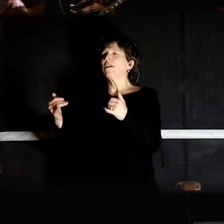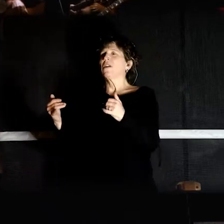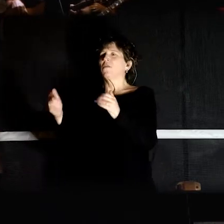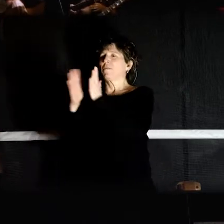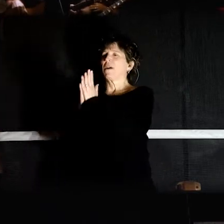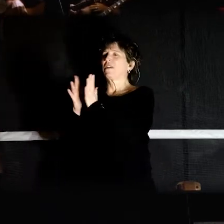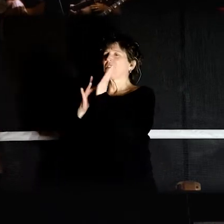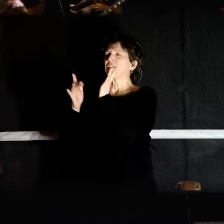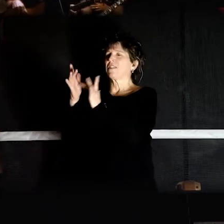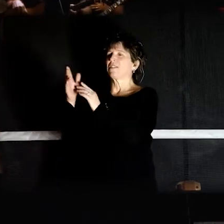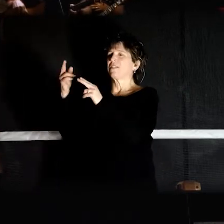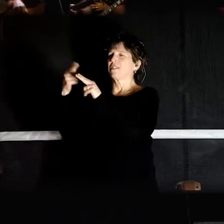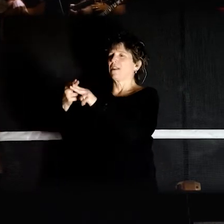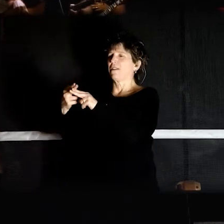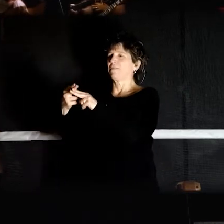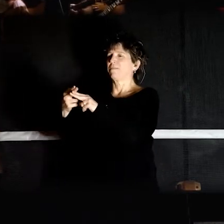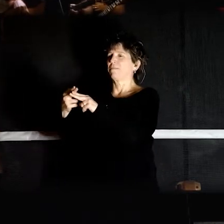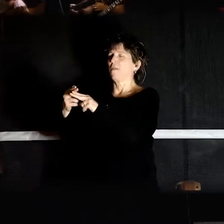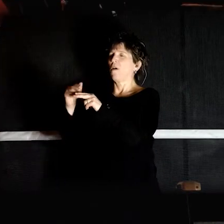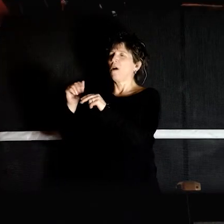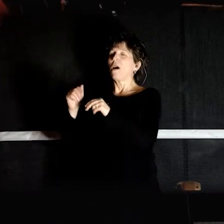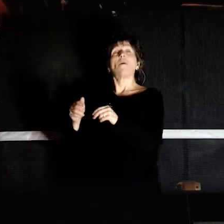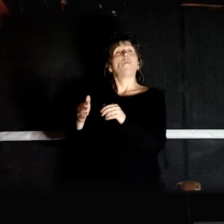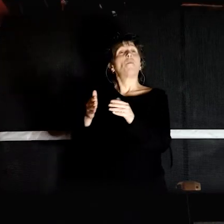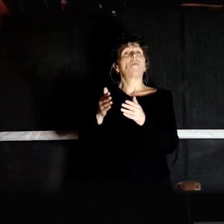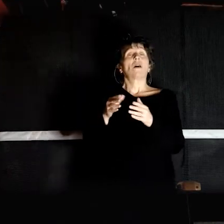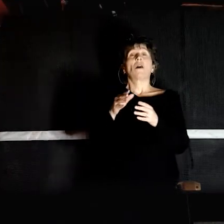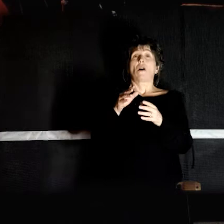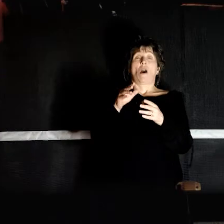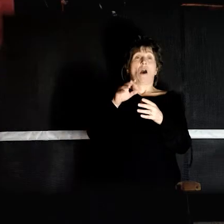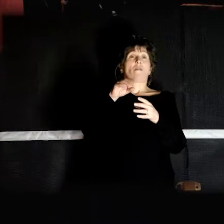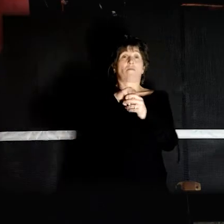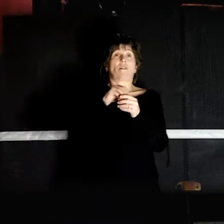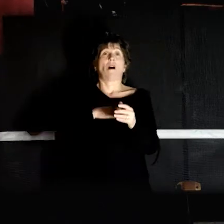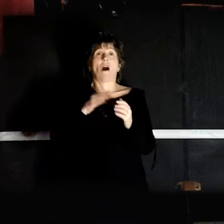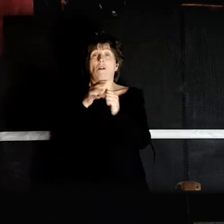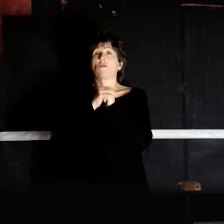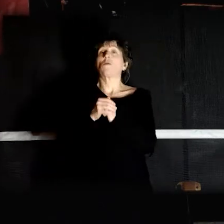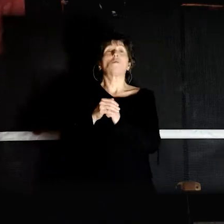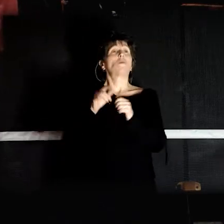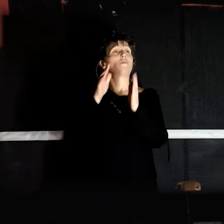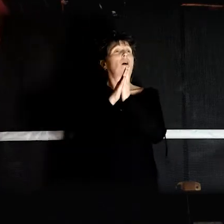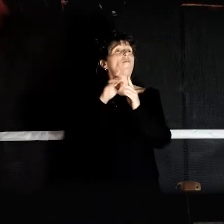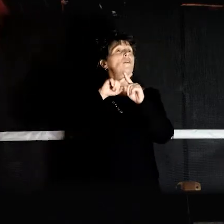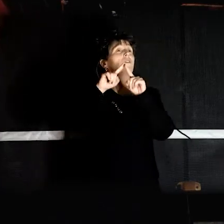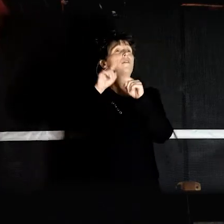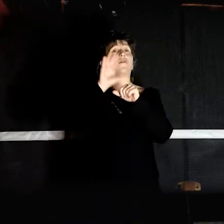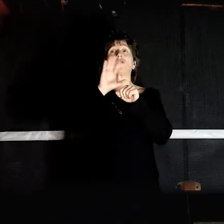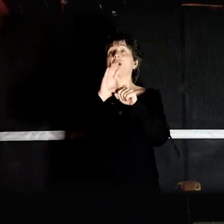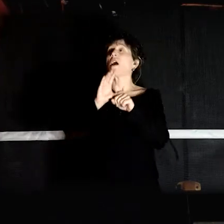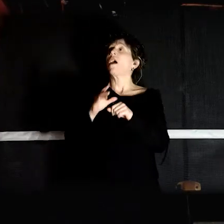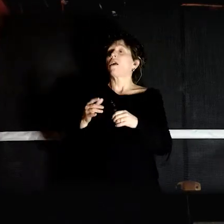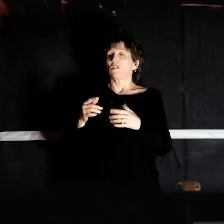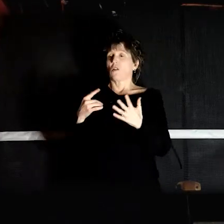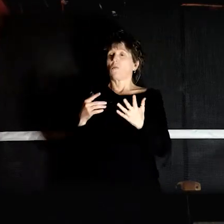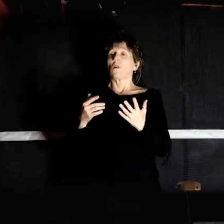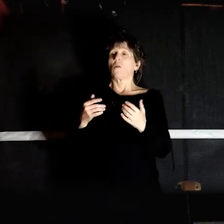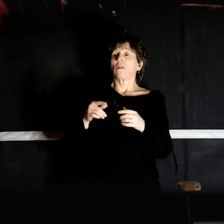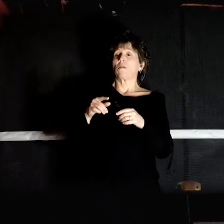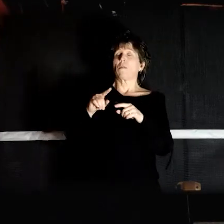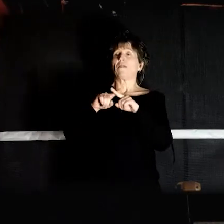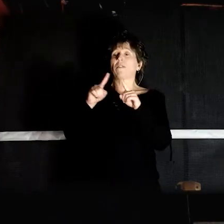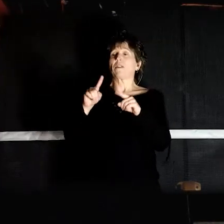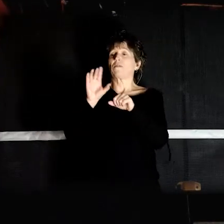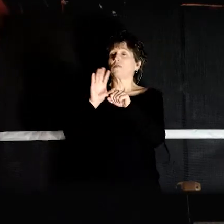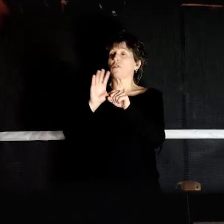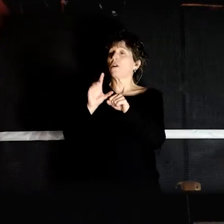Jesus' name. As part of our worship, we love to pray for other churches that we partner alongside with. And today